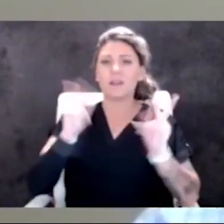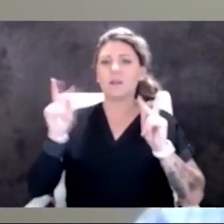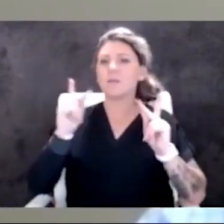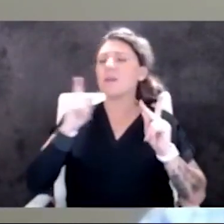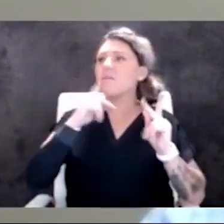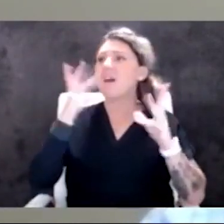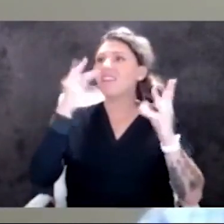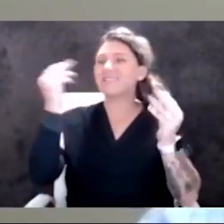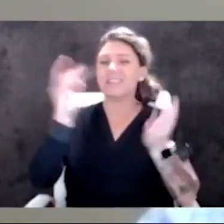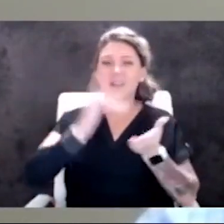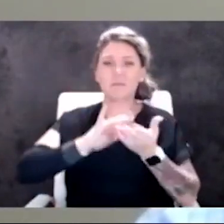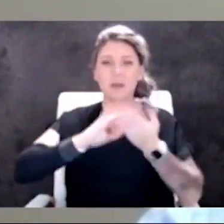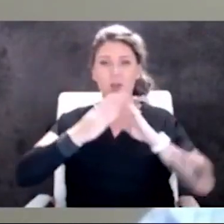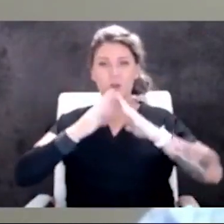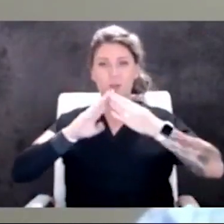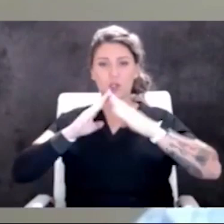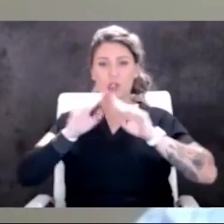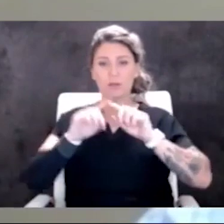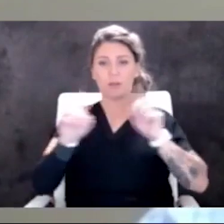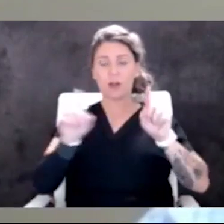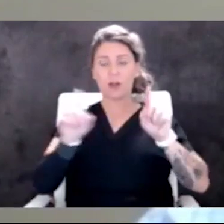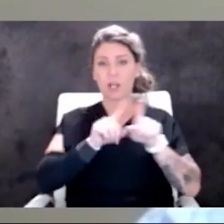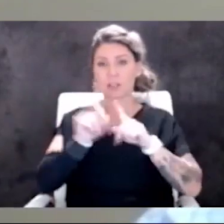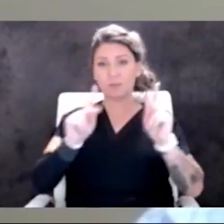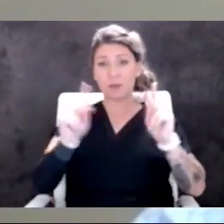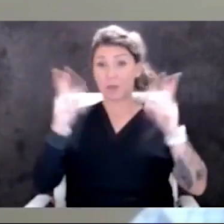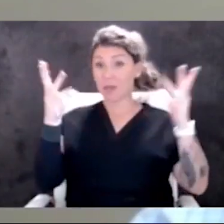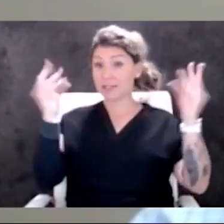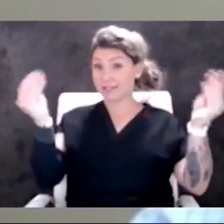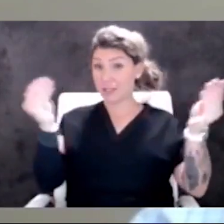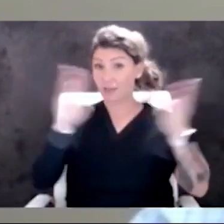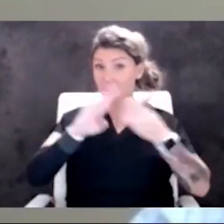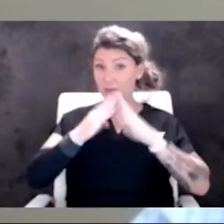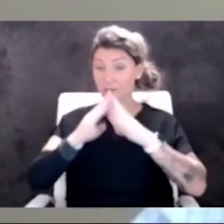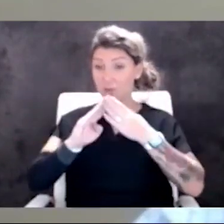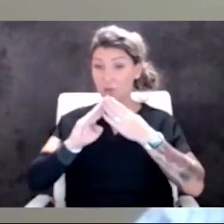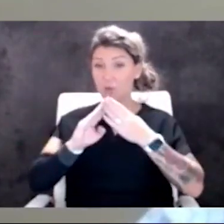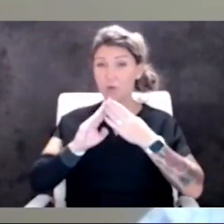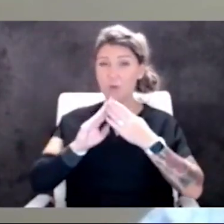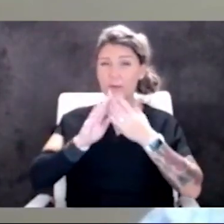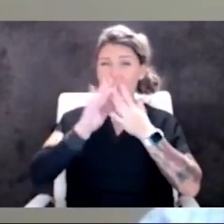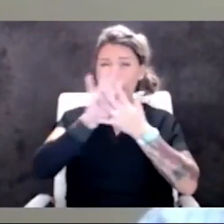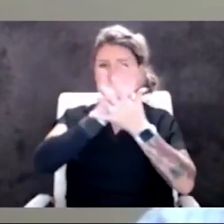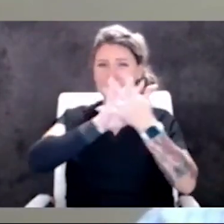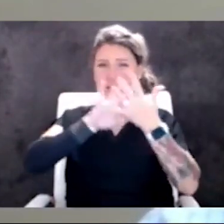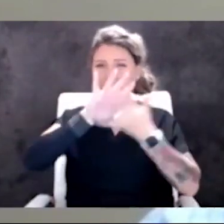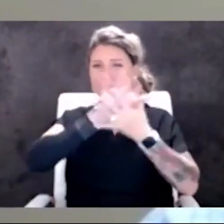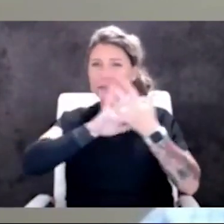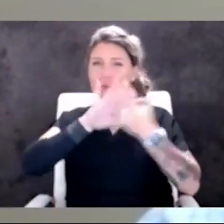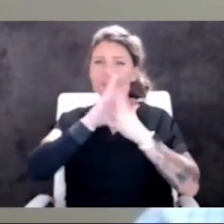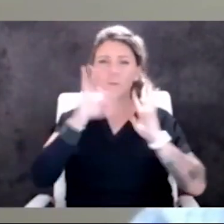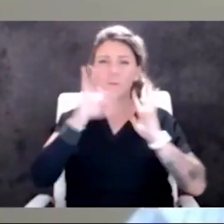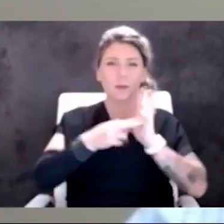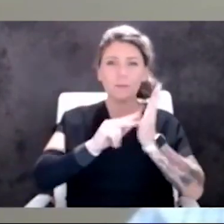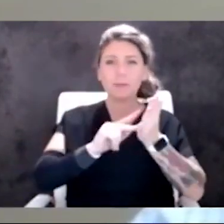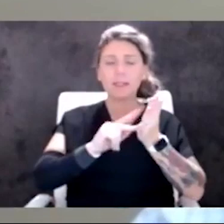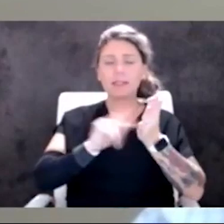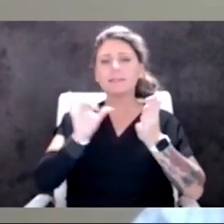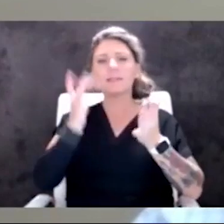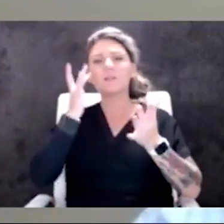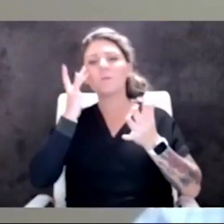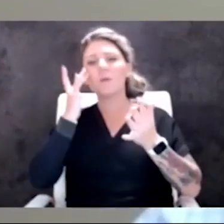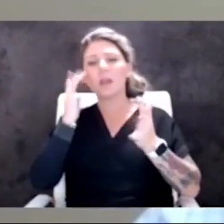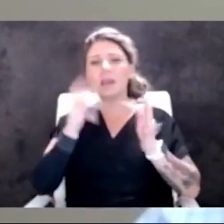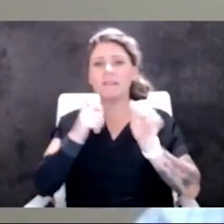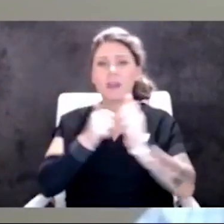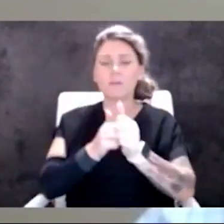but specific also people outside the community blur those lines a little bit. And I think that's why things like this update are so